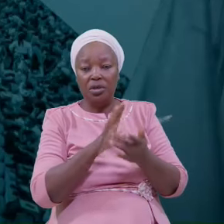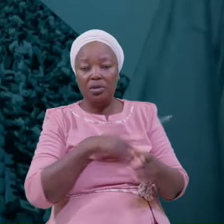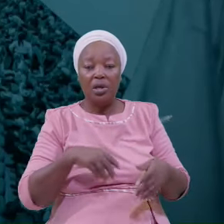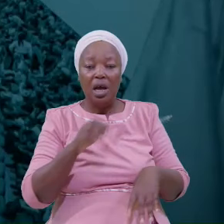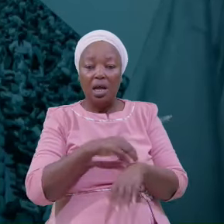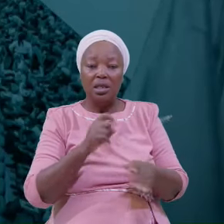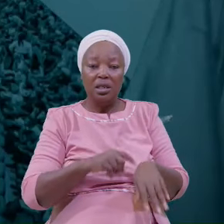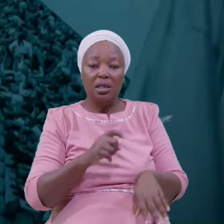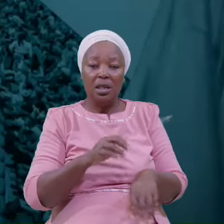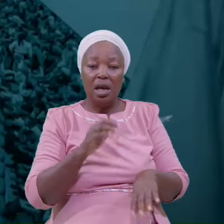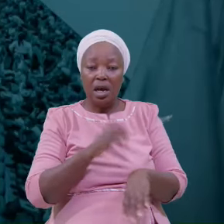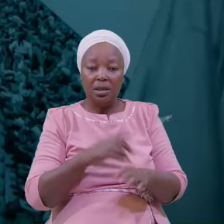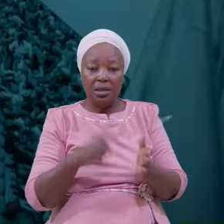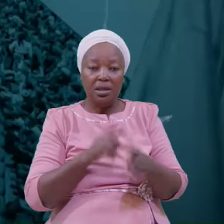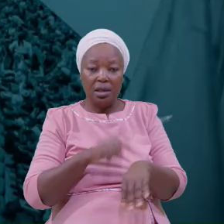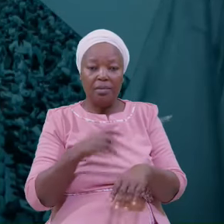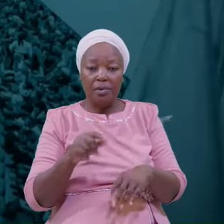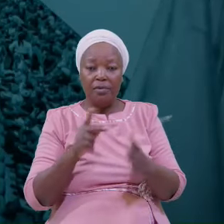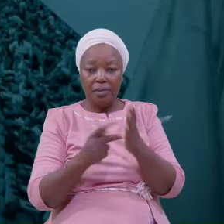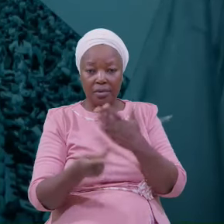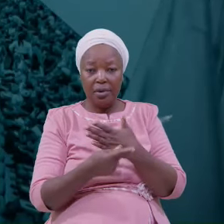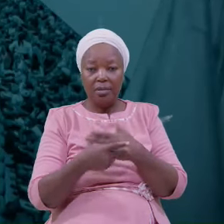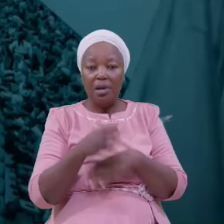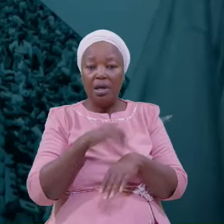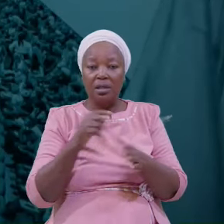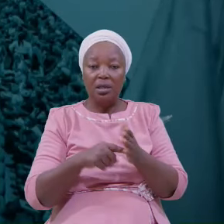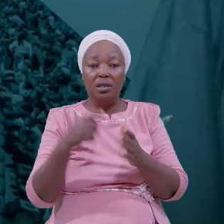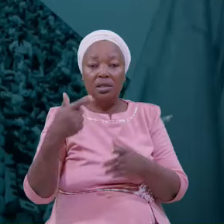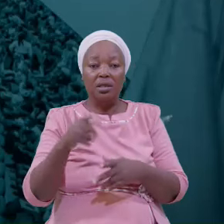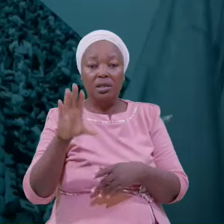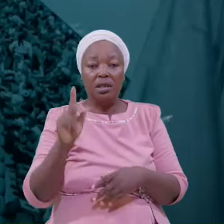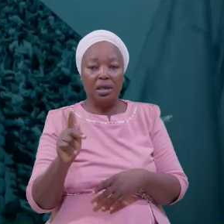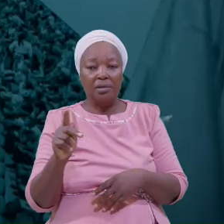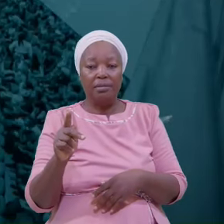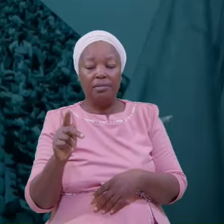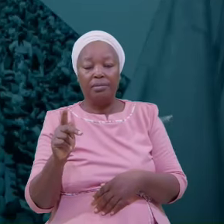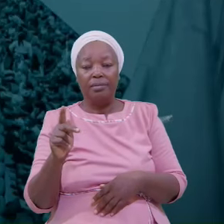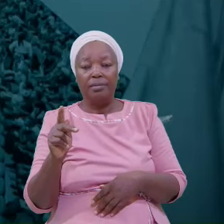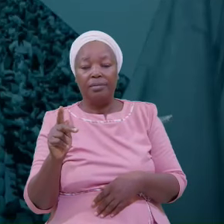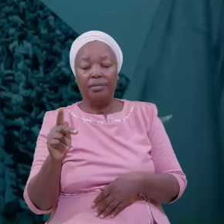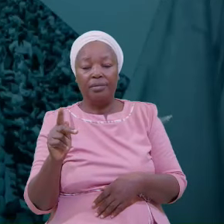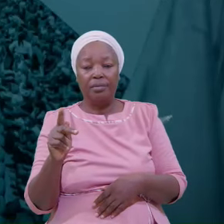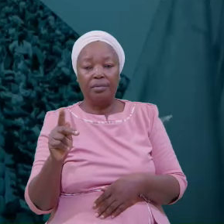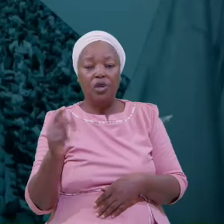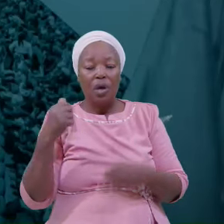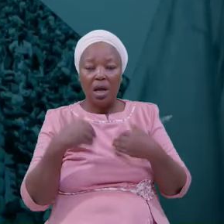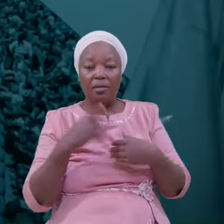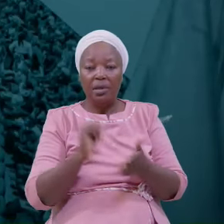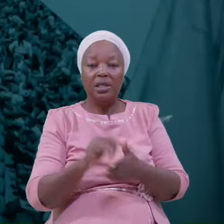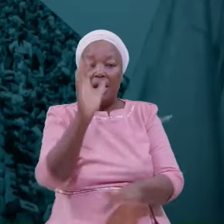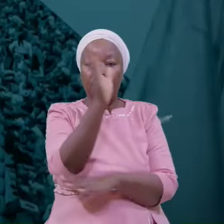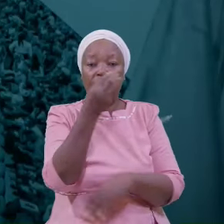GCK, and tonight. The lunch hour with Jesus will take place